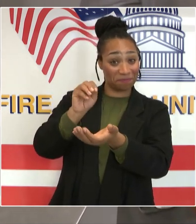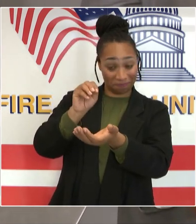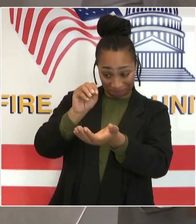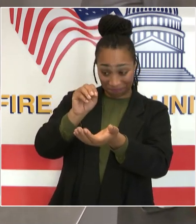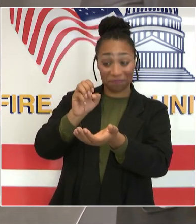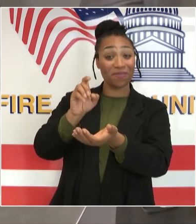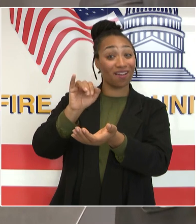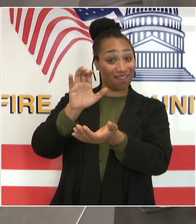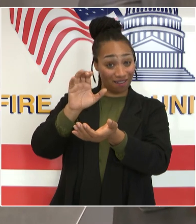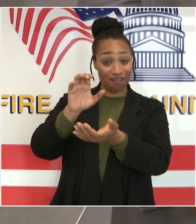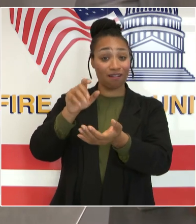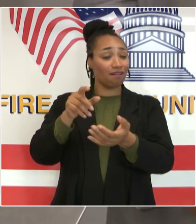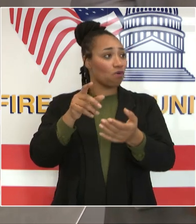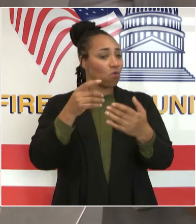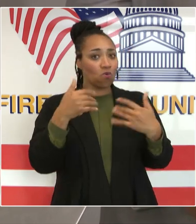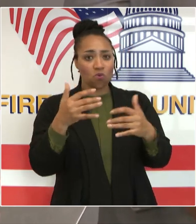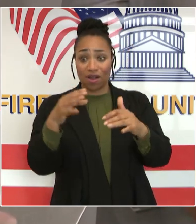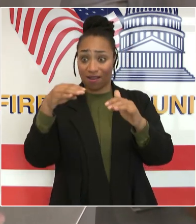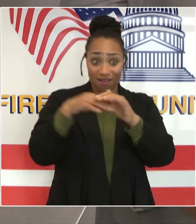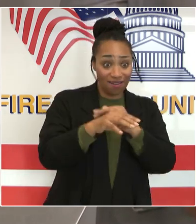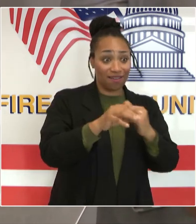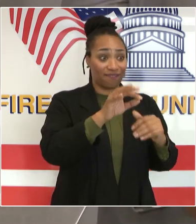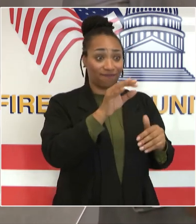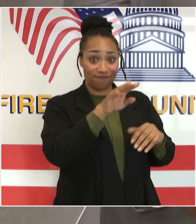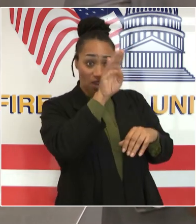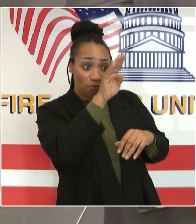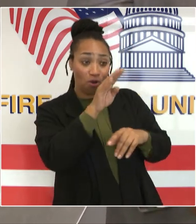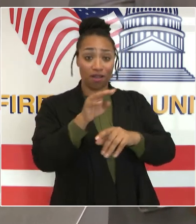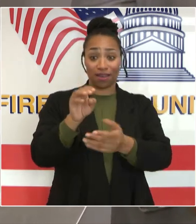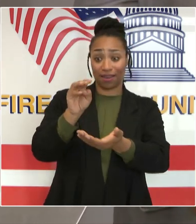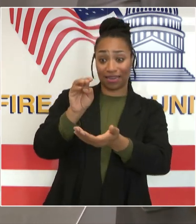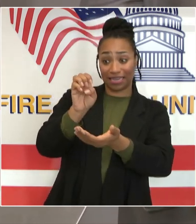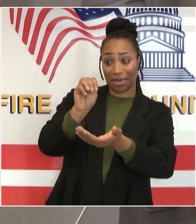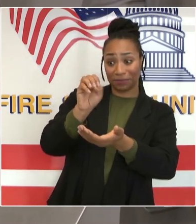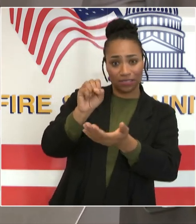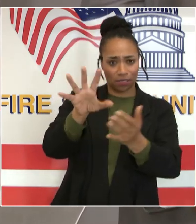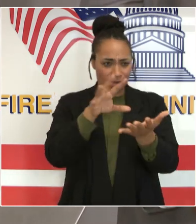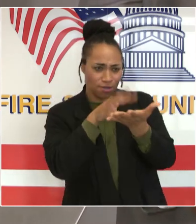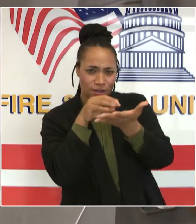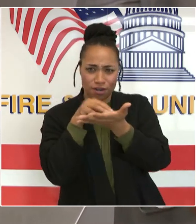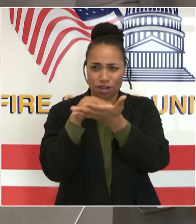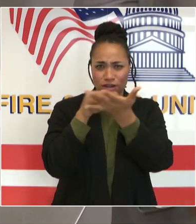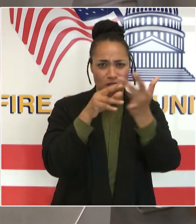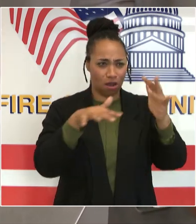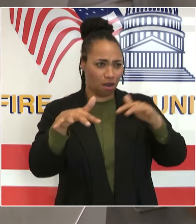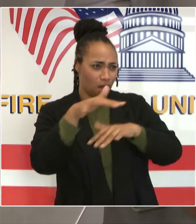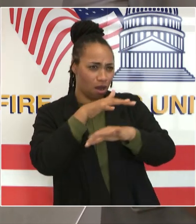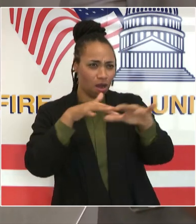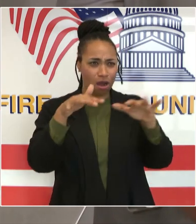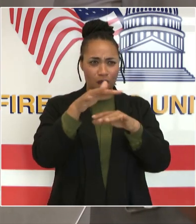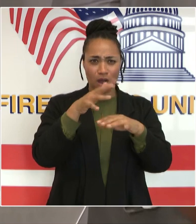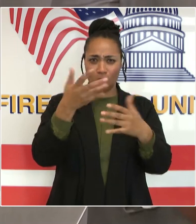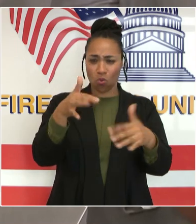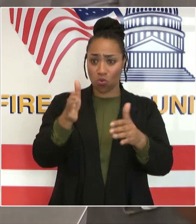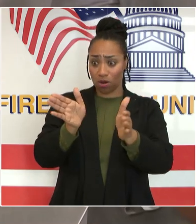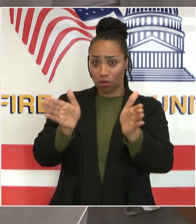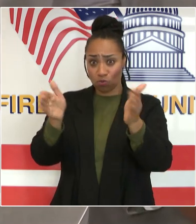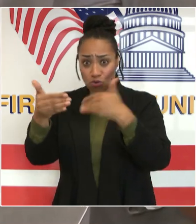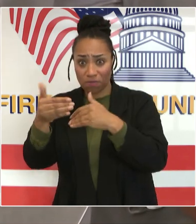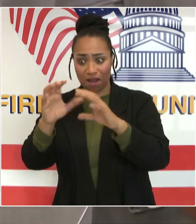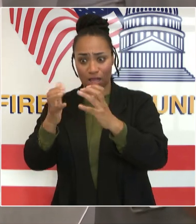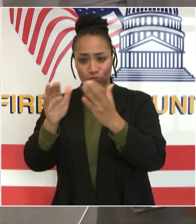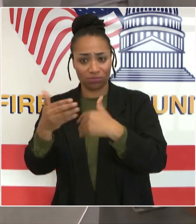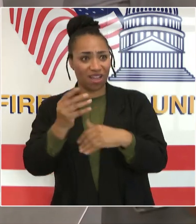how to do this, right? We're going to have top flight education in the classroom, and you're going to have top flight experiences in one of the best